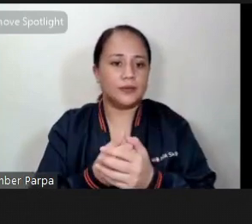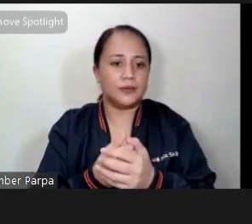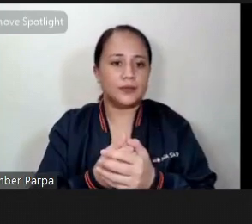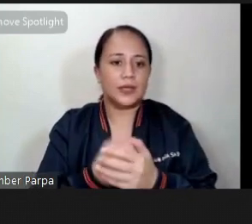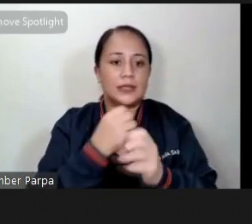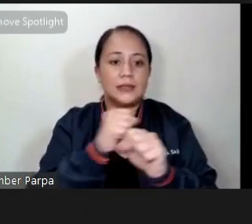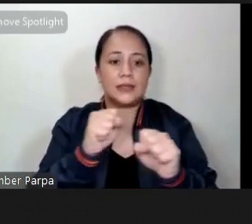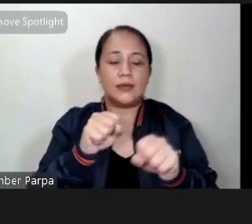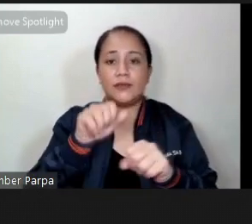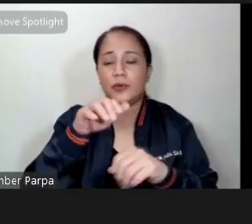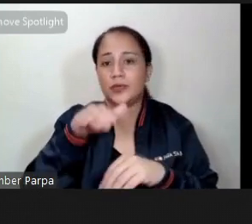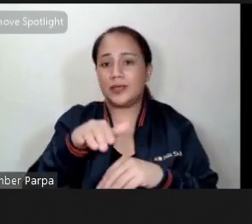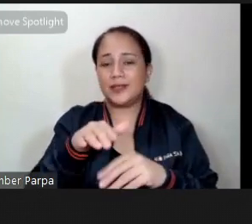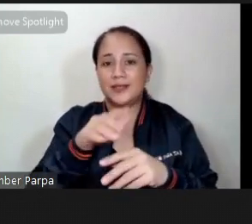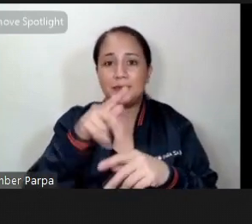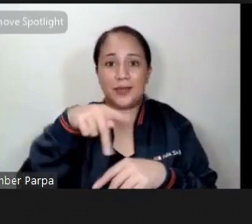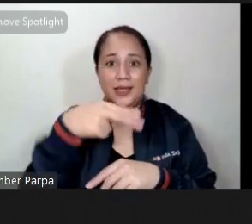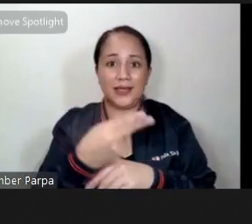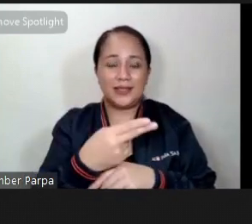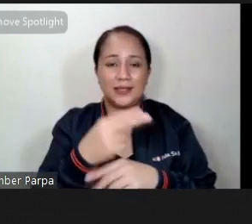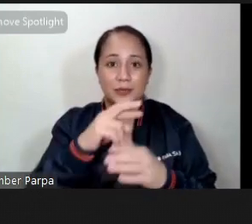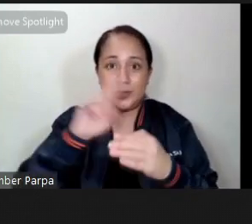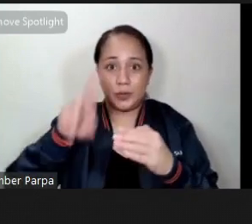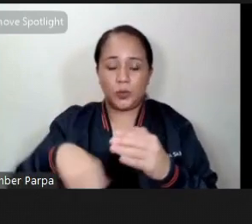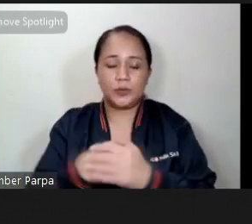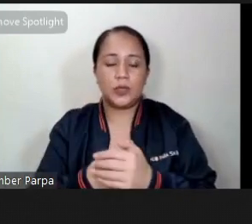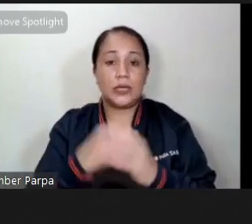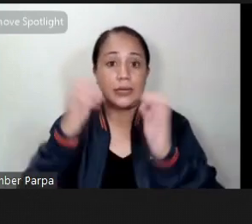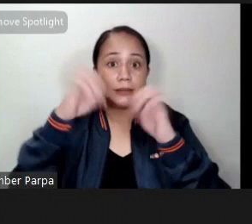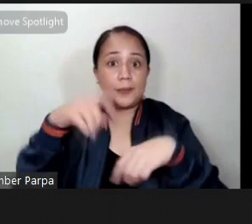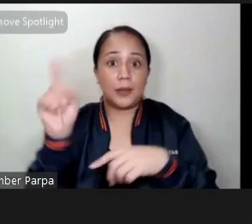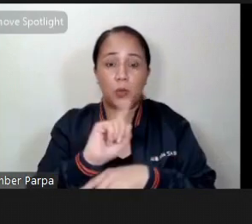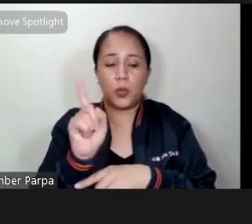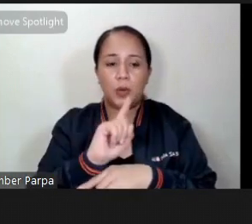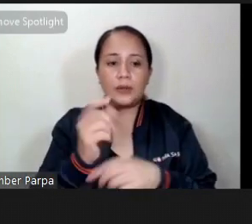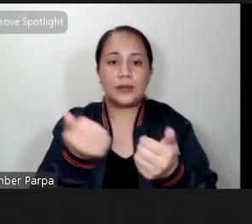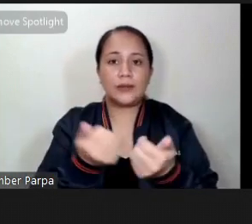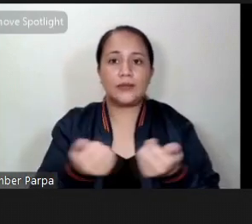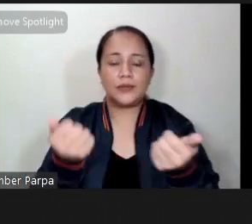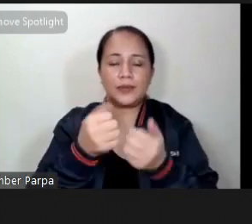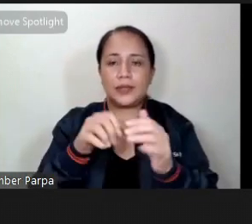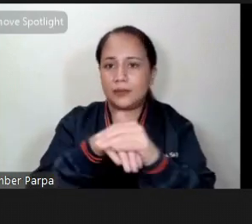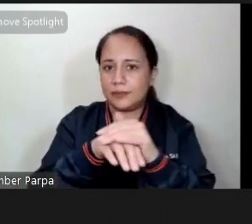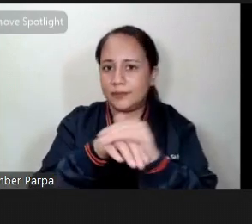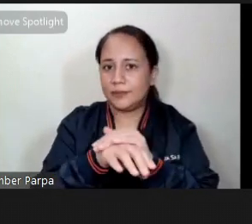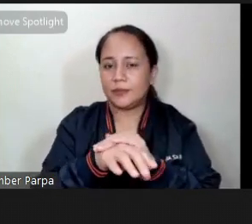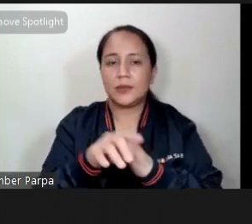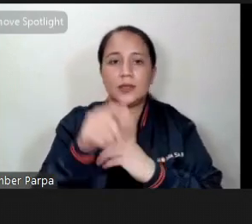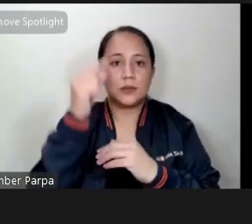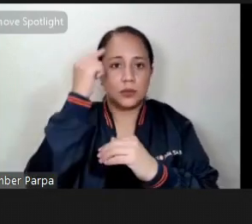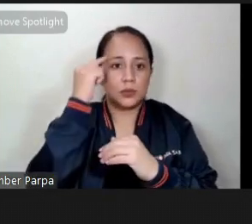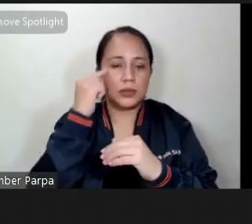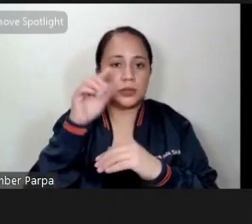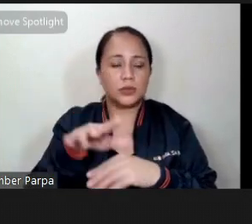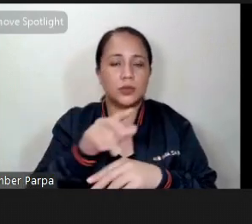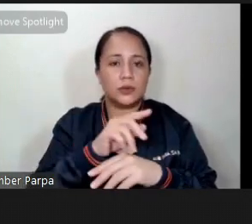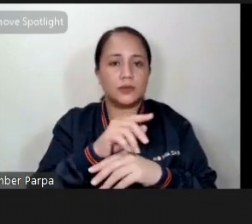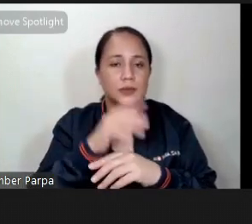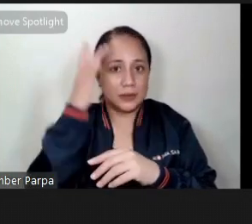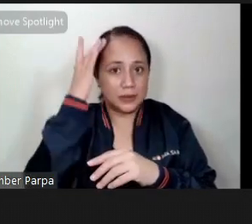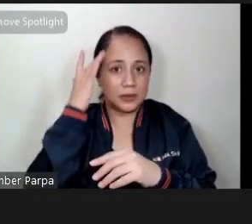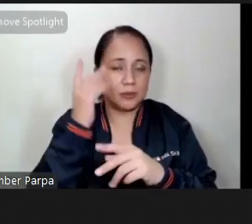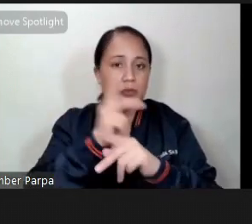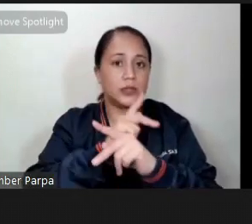PH output. So our expected output would be the availability and accessibility of gender and child-sensitive child